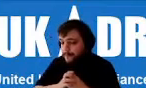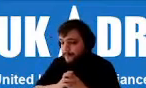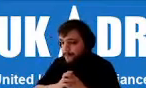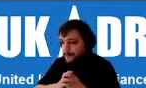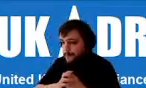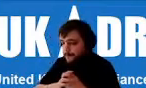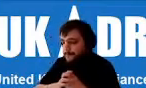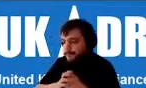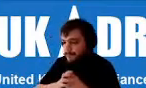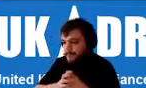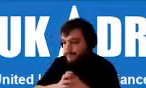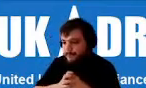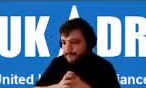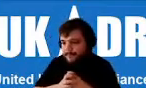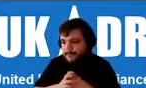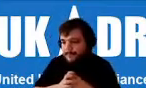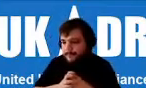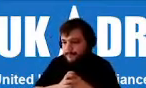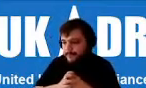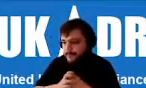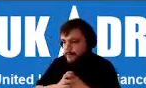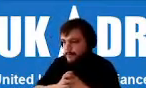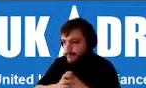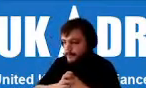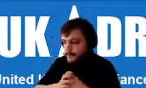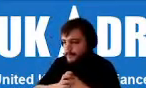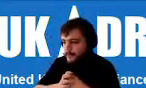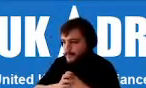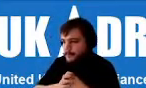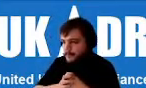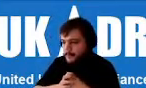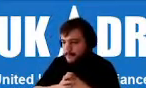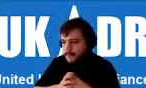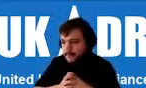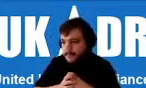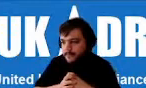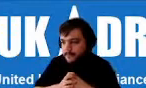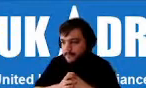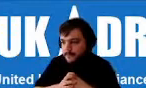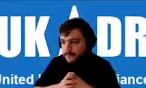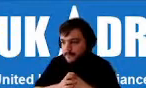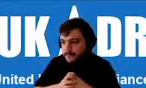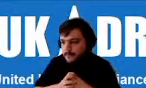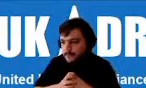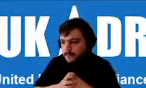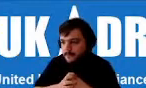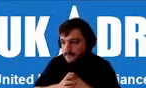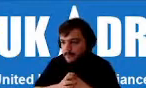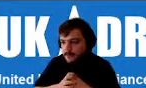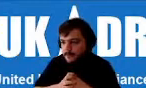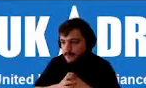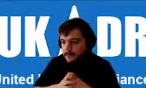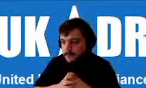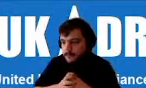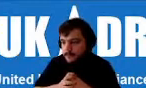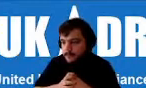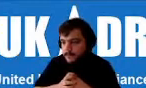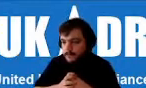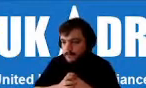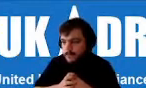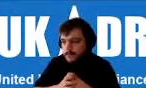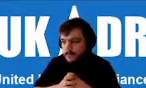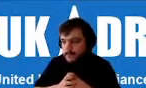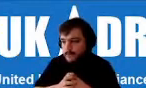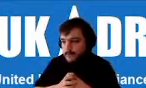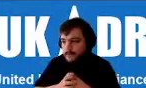were wasted on initiatives that were never going to work. And anyone with any knowledge of those initiatives